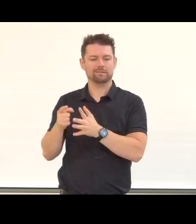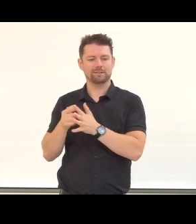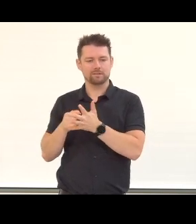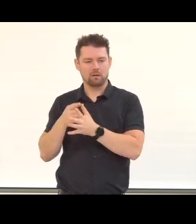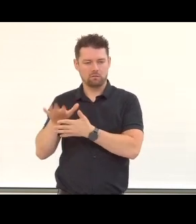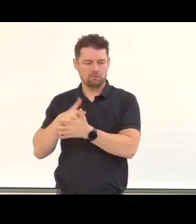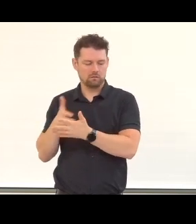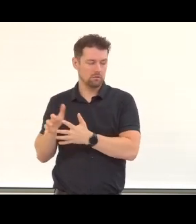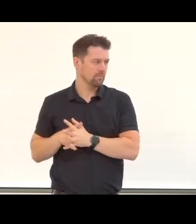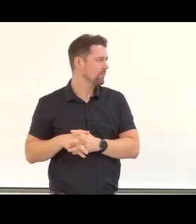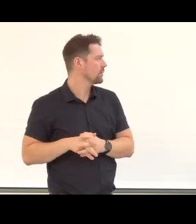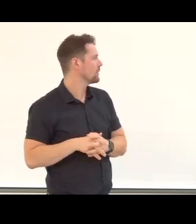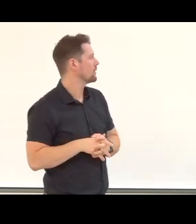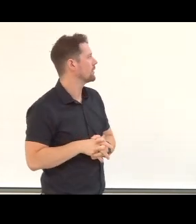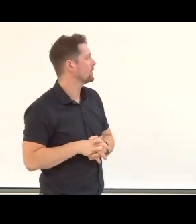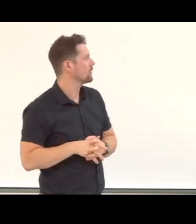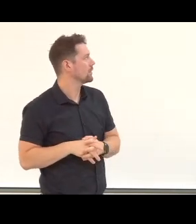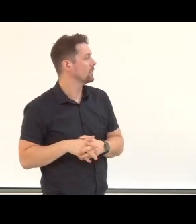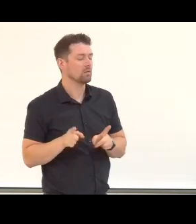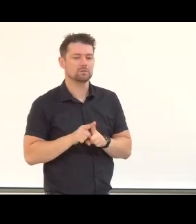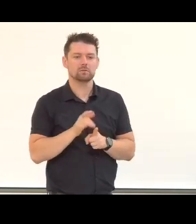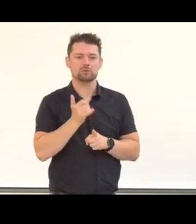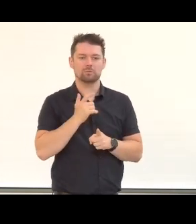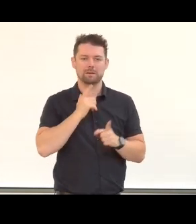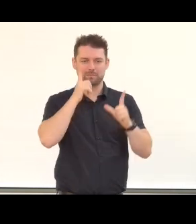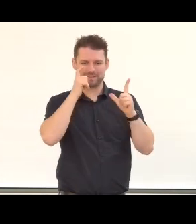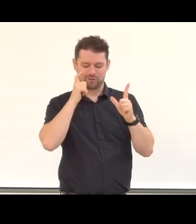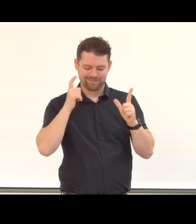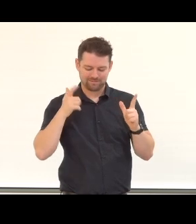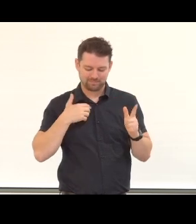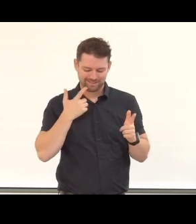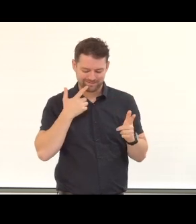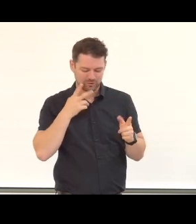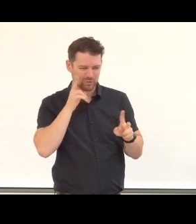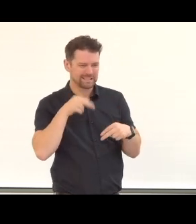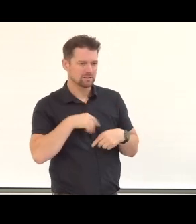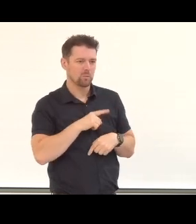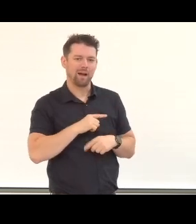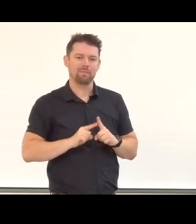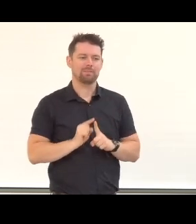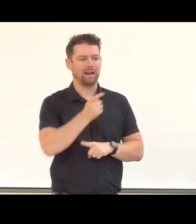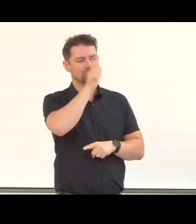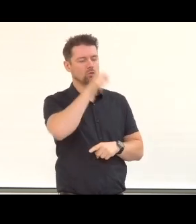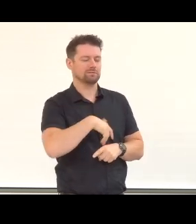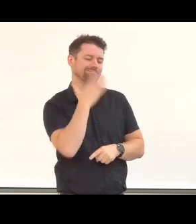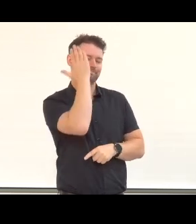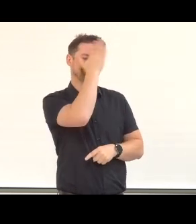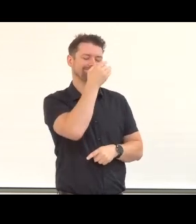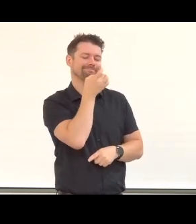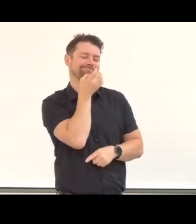What else can I tell you about? Yes, we also sometimes pose for pictures, but you don't see us as much because, of course, the Analogue astronauts are much more attractive on pictures.